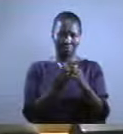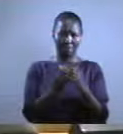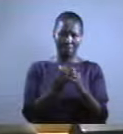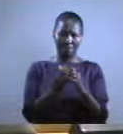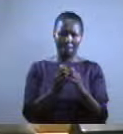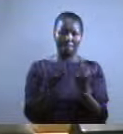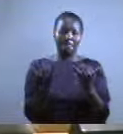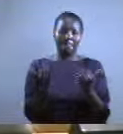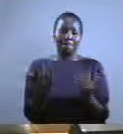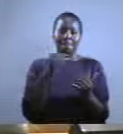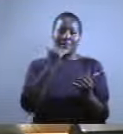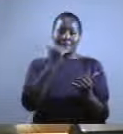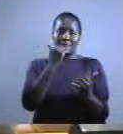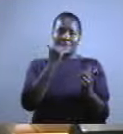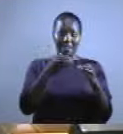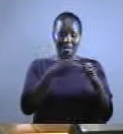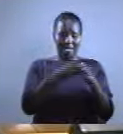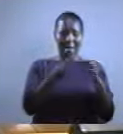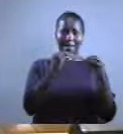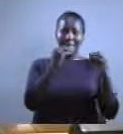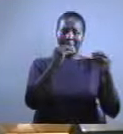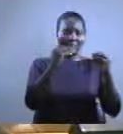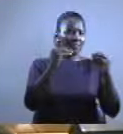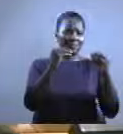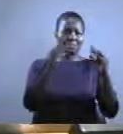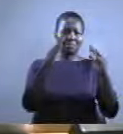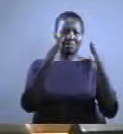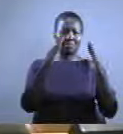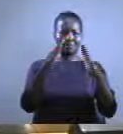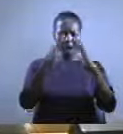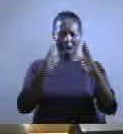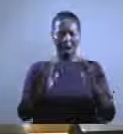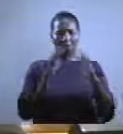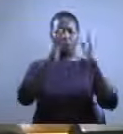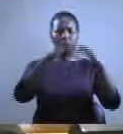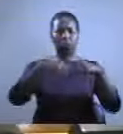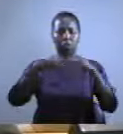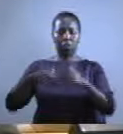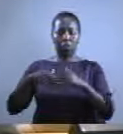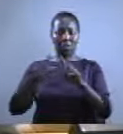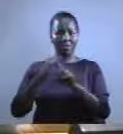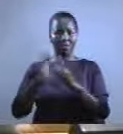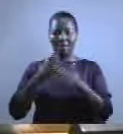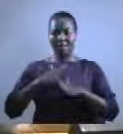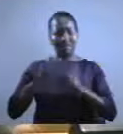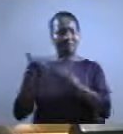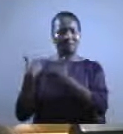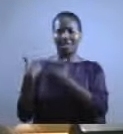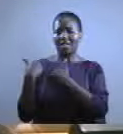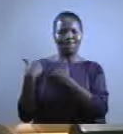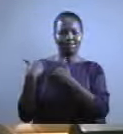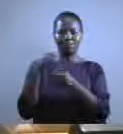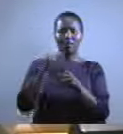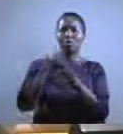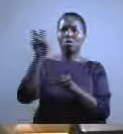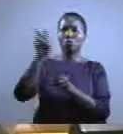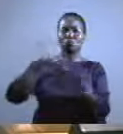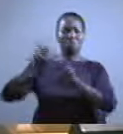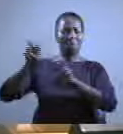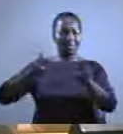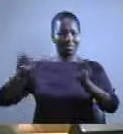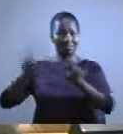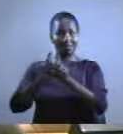the destruction of commercial and public properties and threatens the security of citizens, tourists, and the country as a